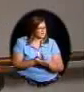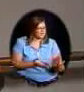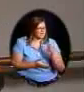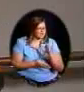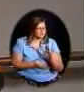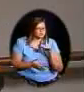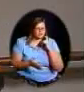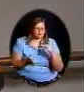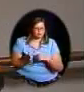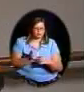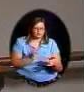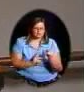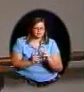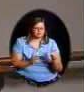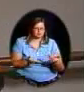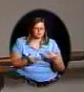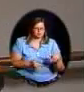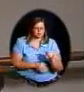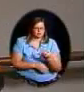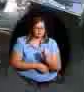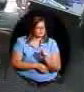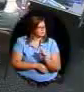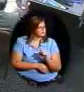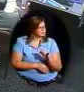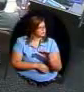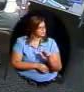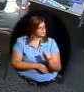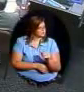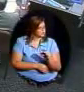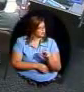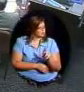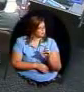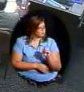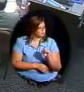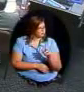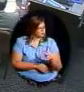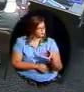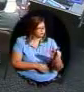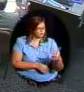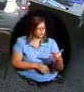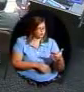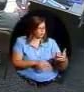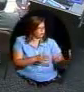will recognize the ones that are here. Jessica Brooks, if you'll step forward, 3rd baseman.